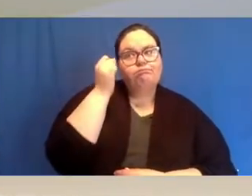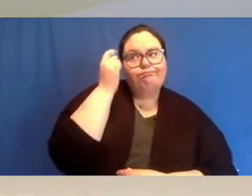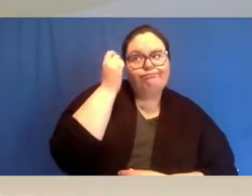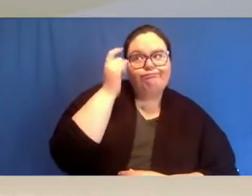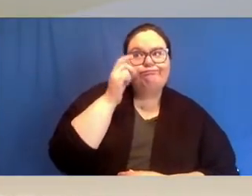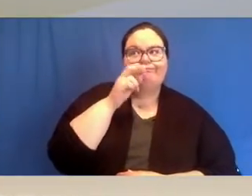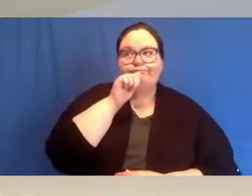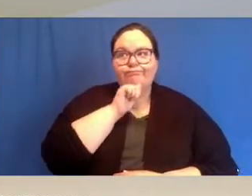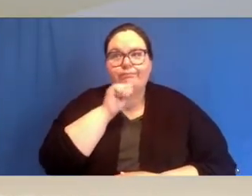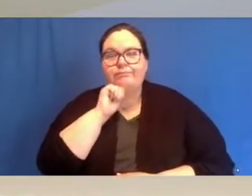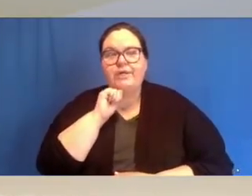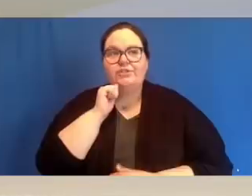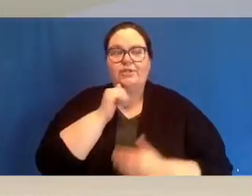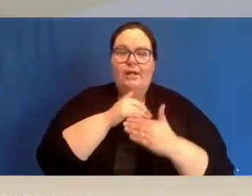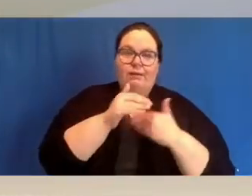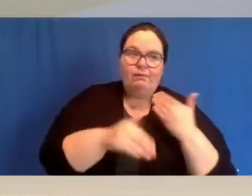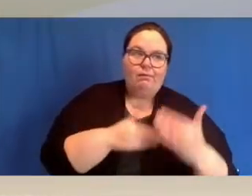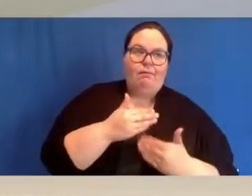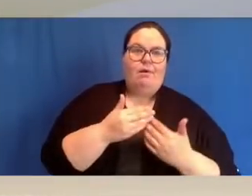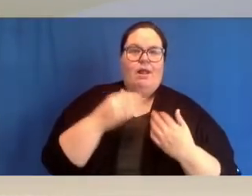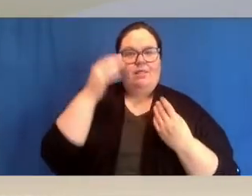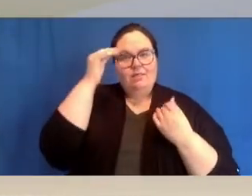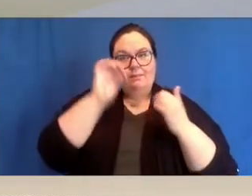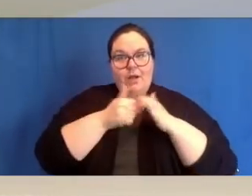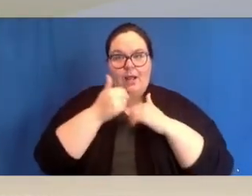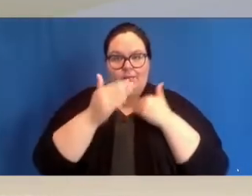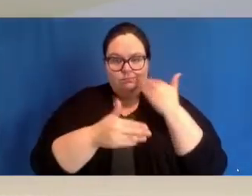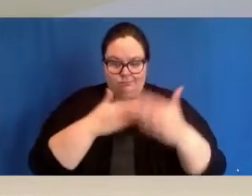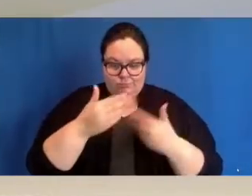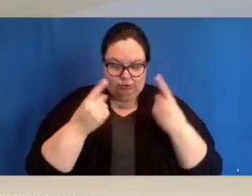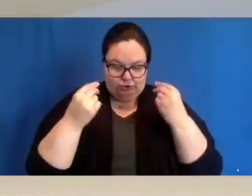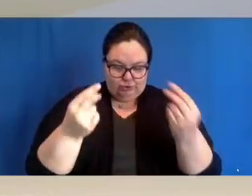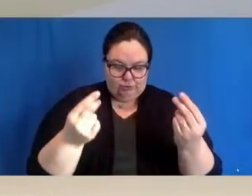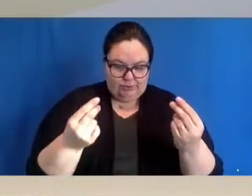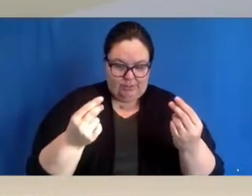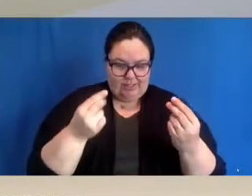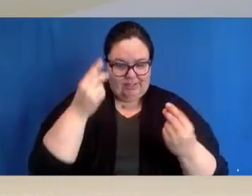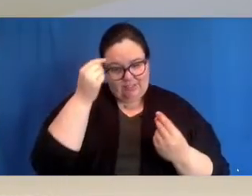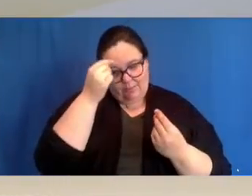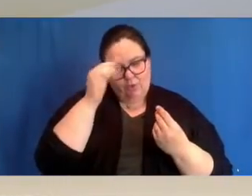to be thoughtful of themselves, their family, their community, and their province.